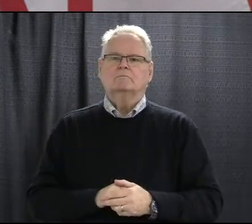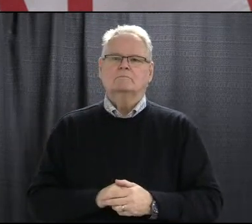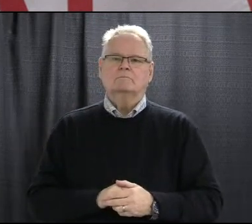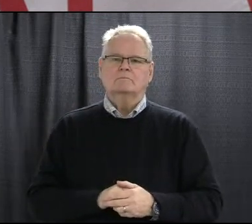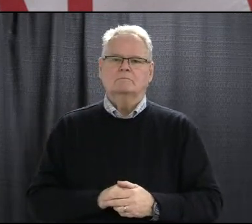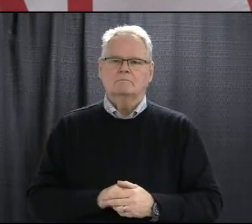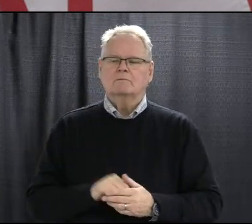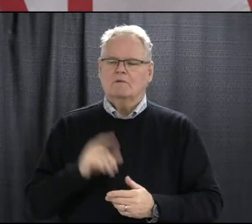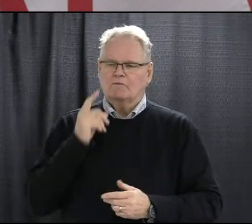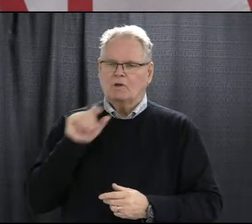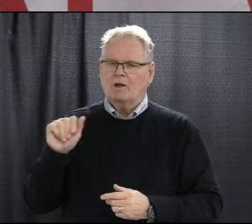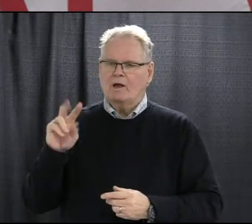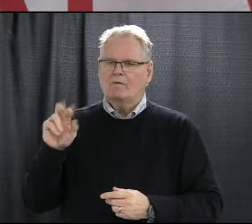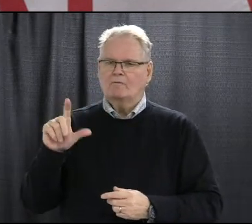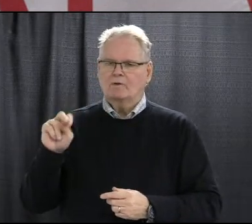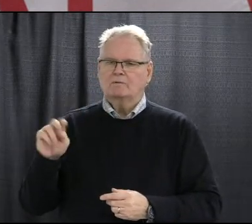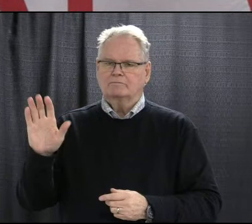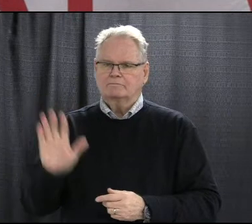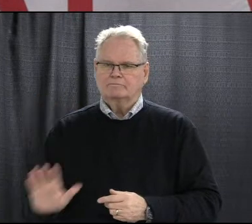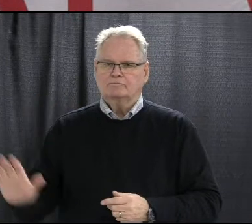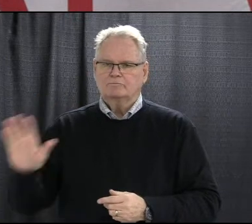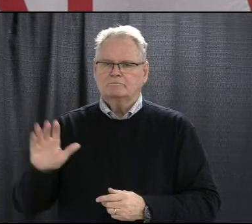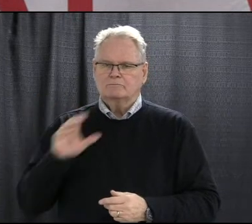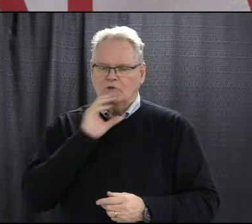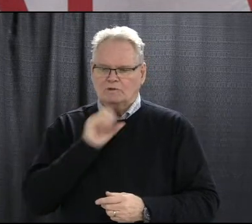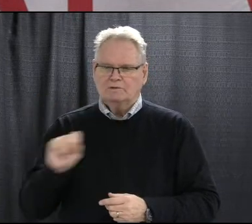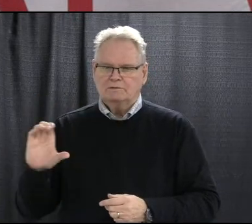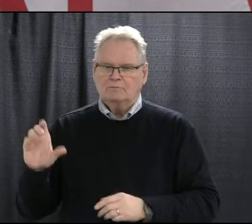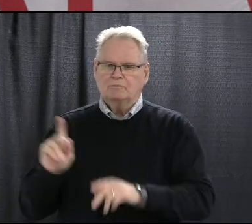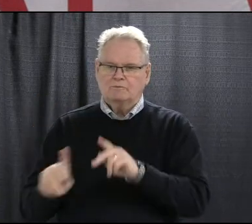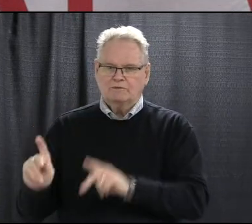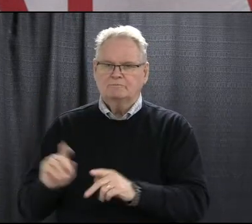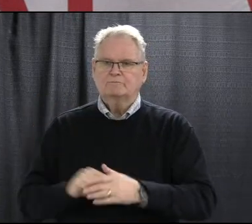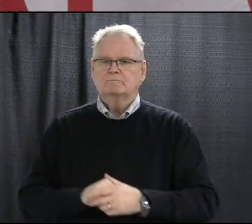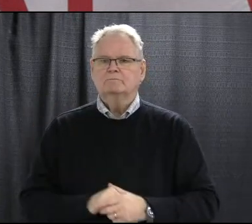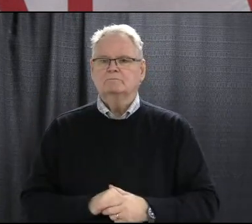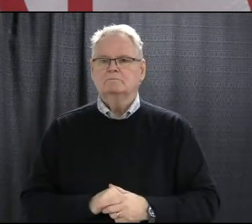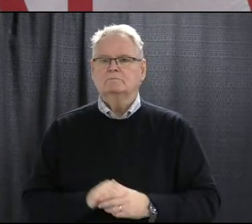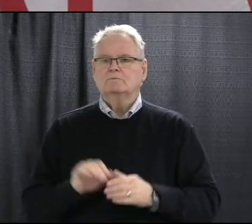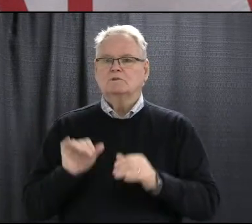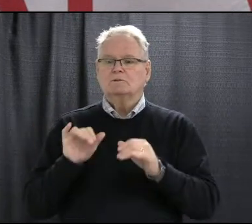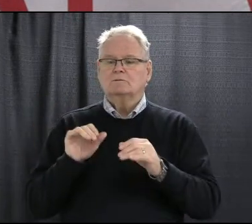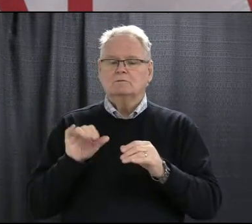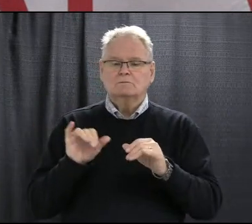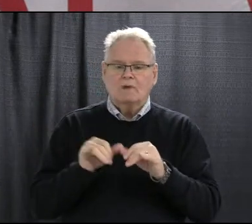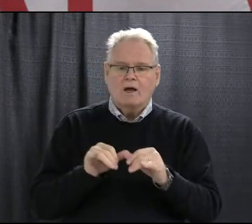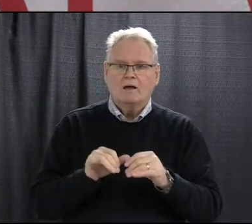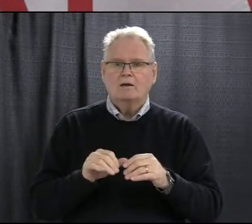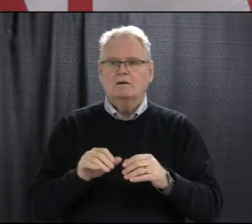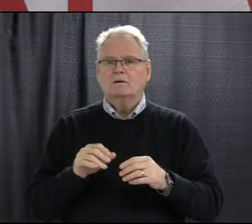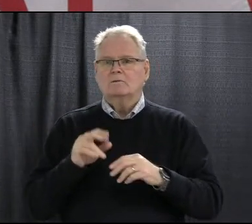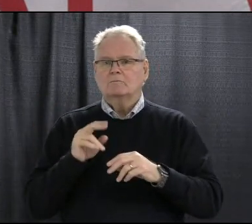Avalon. More details on its location and size are still being determined.